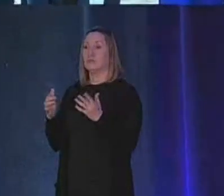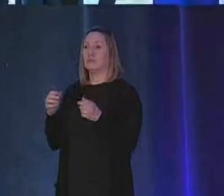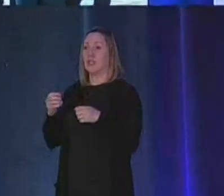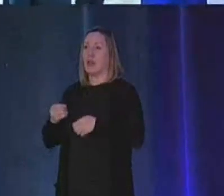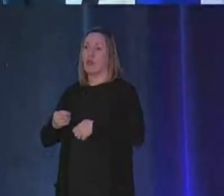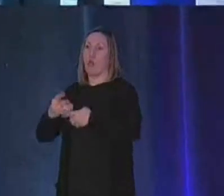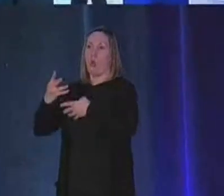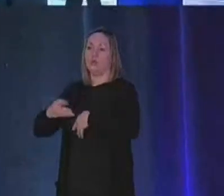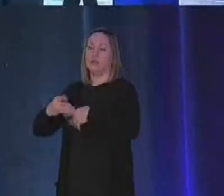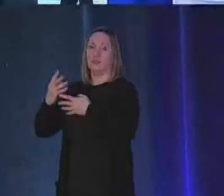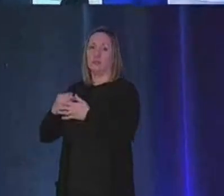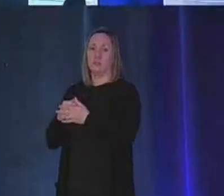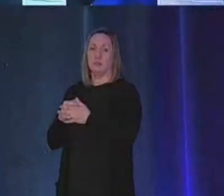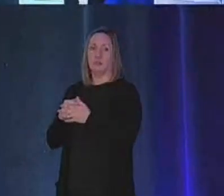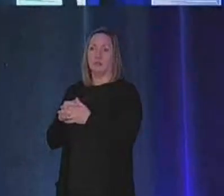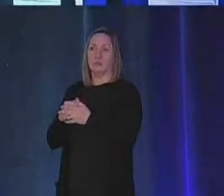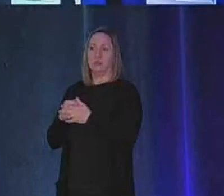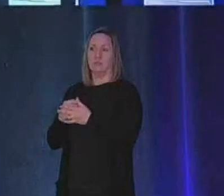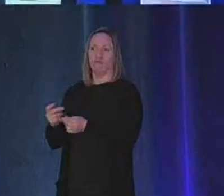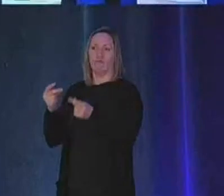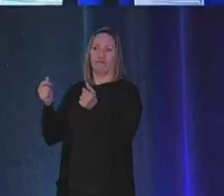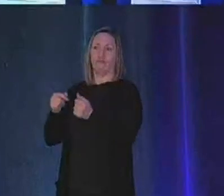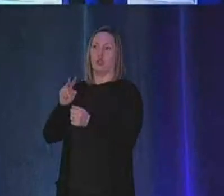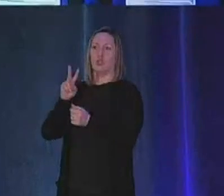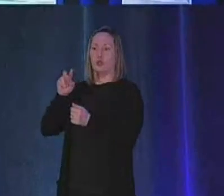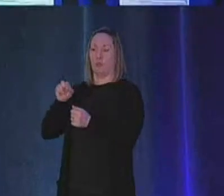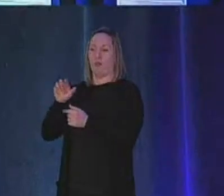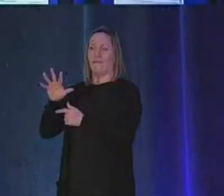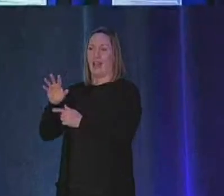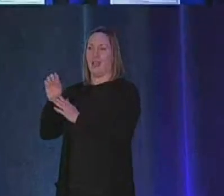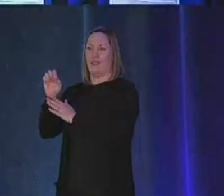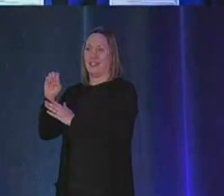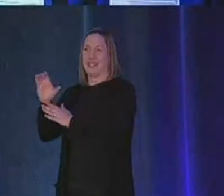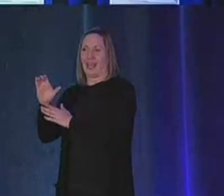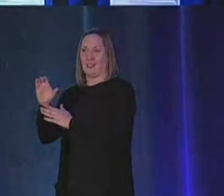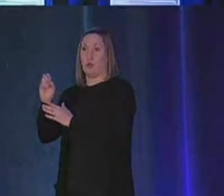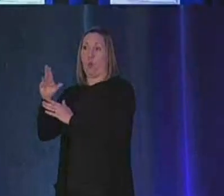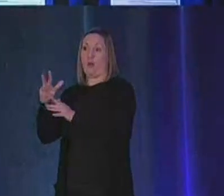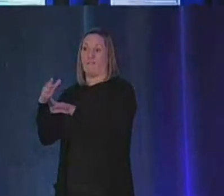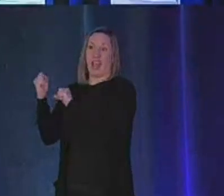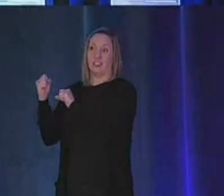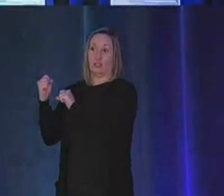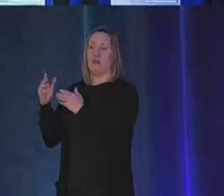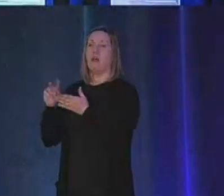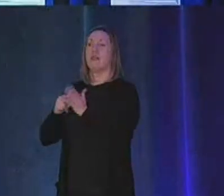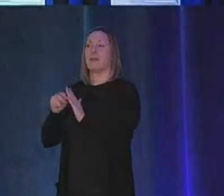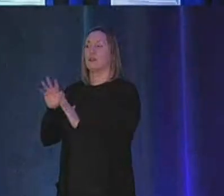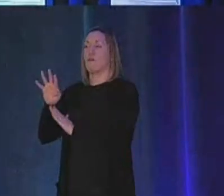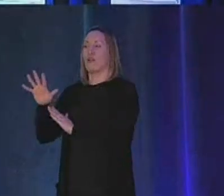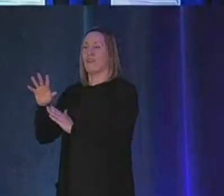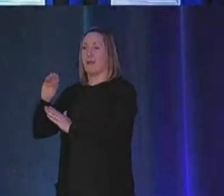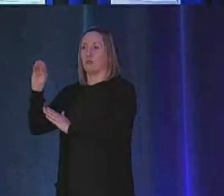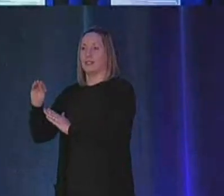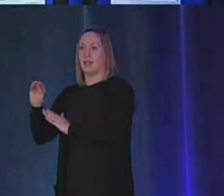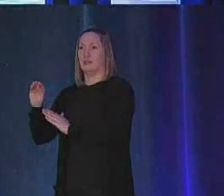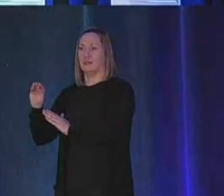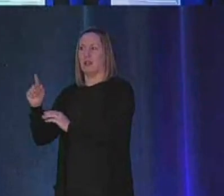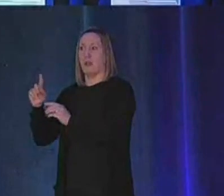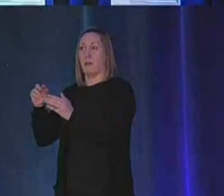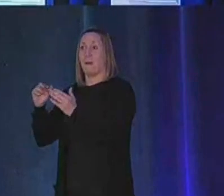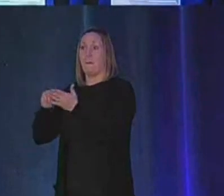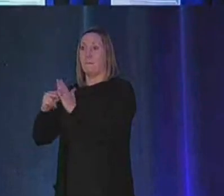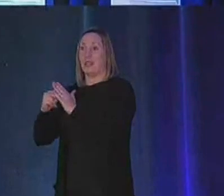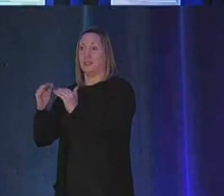loads in 2.5 seconds or faster. That also means that 45% are doing it in 2.5